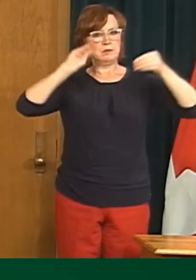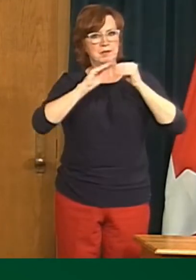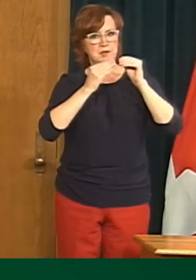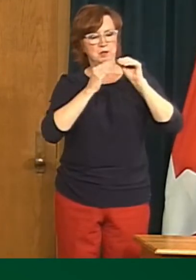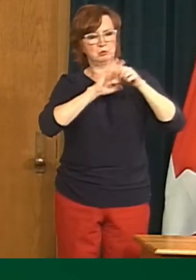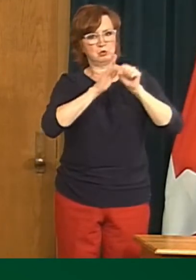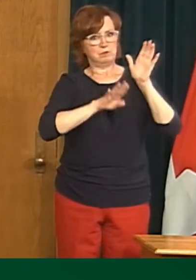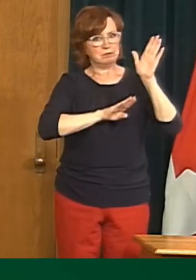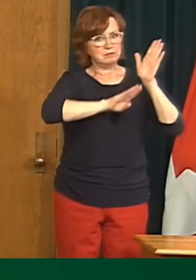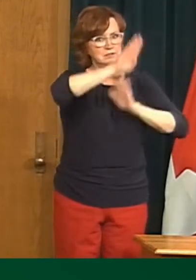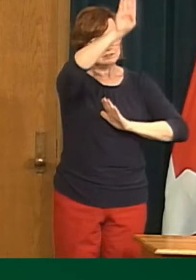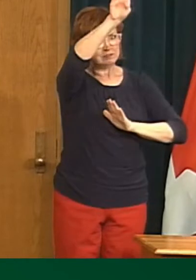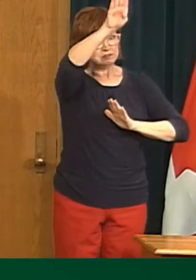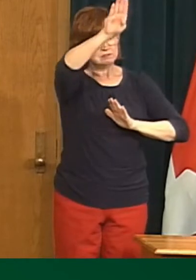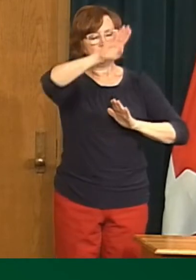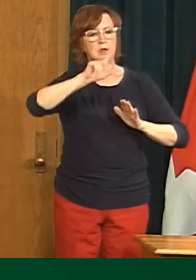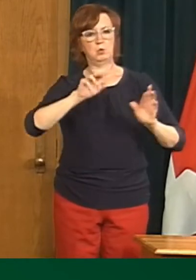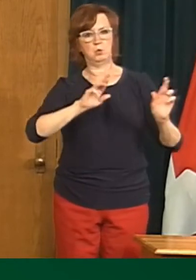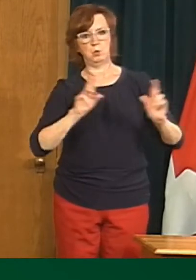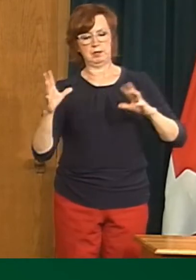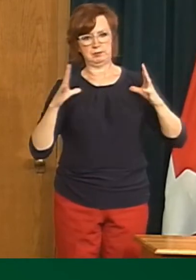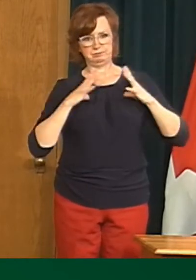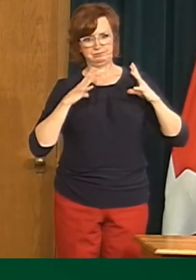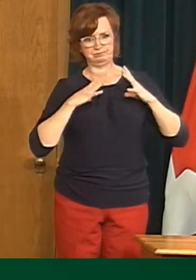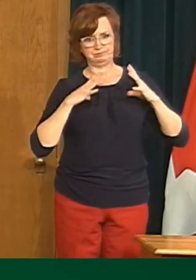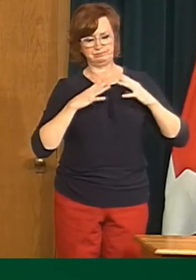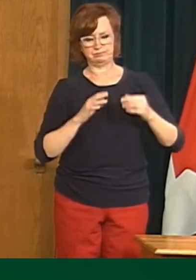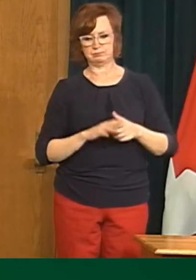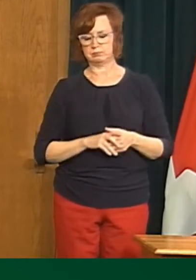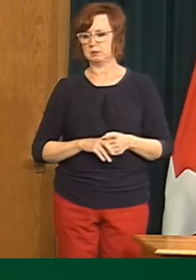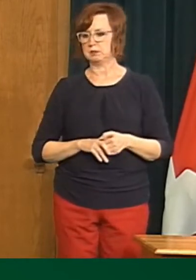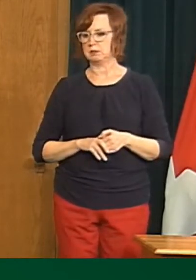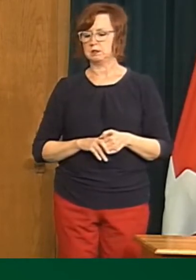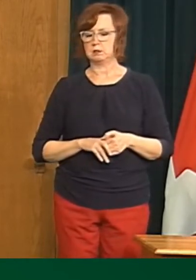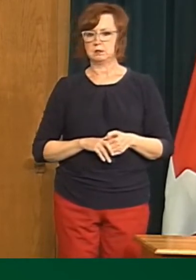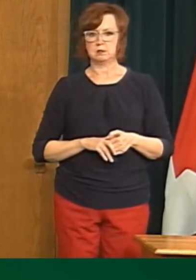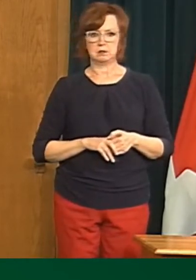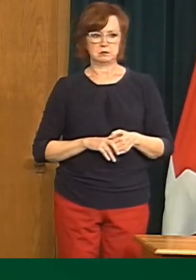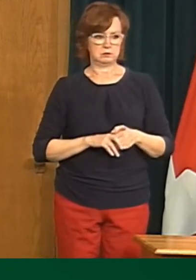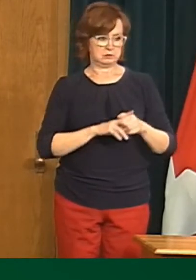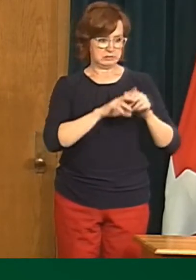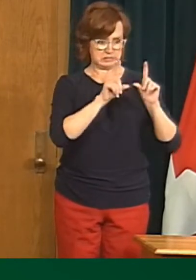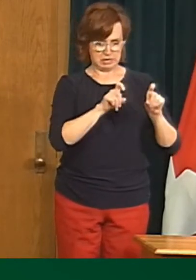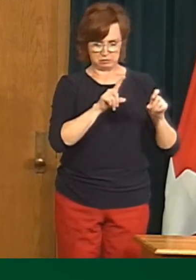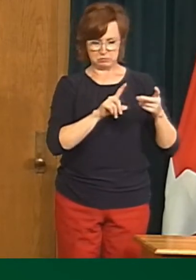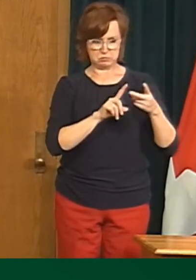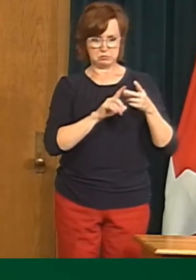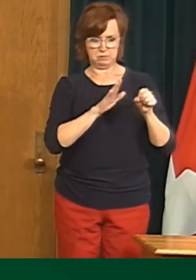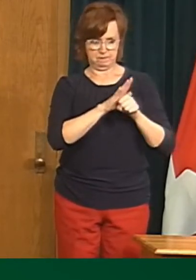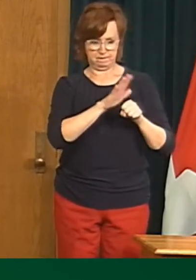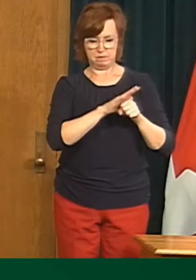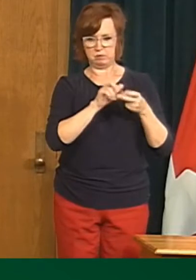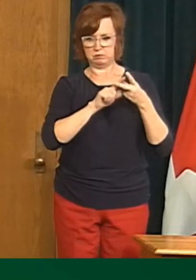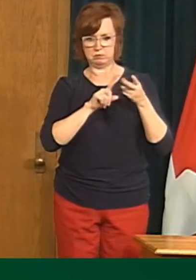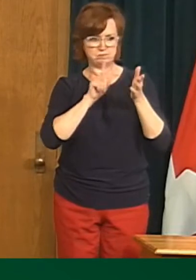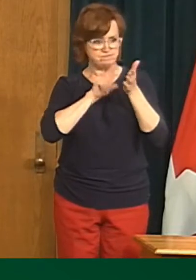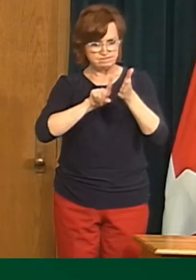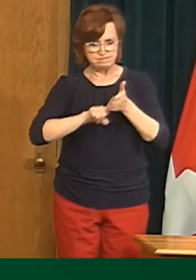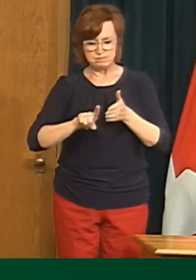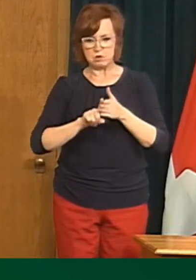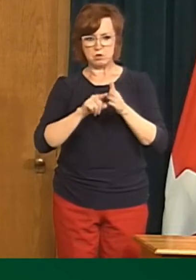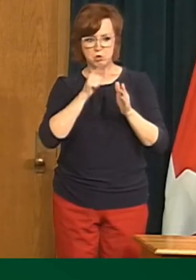have the capacity at the testing, the contact tracing, the isolation perspective, comfortable that we have the capacity